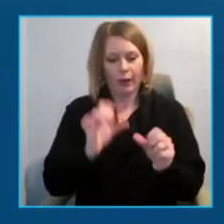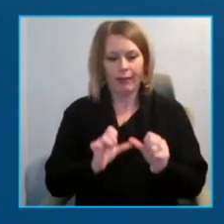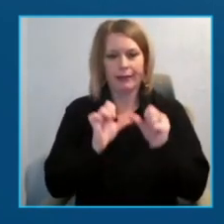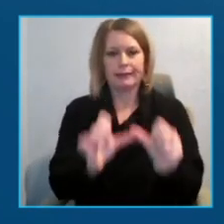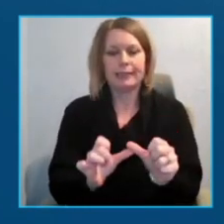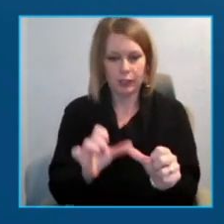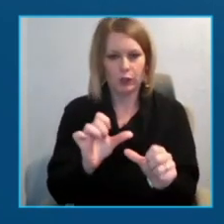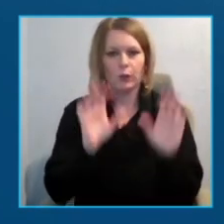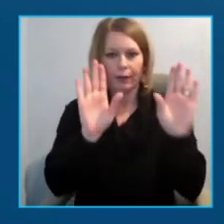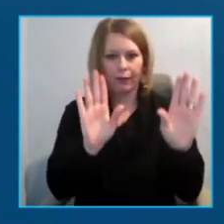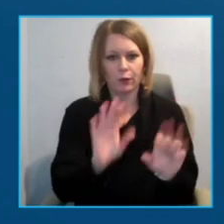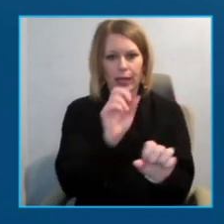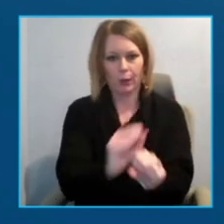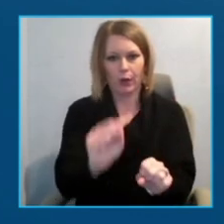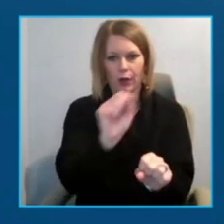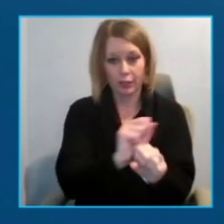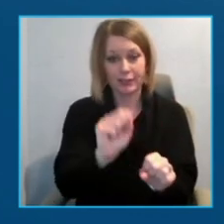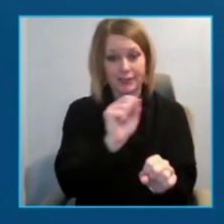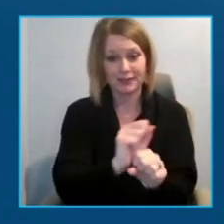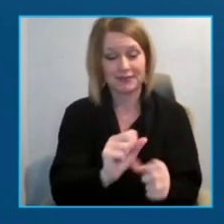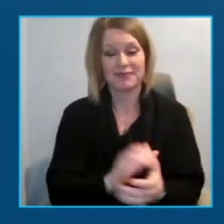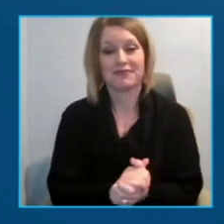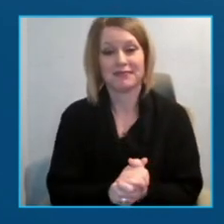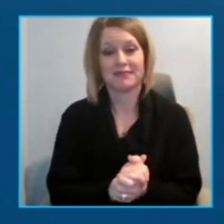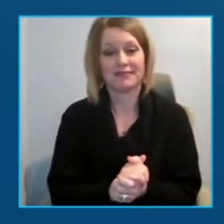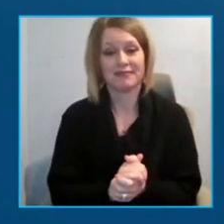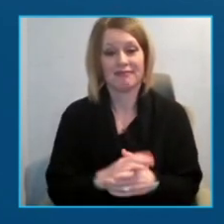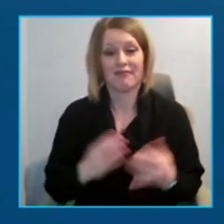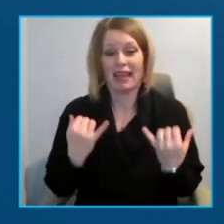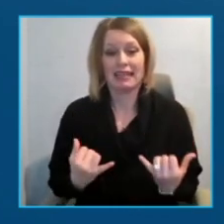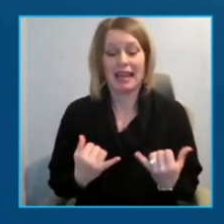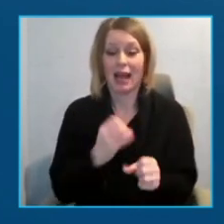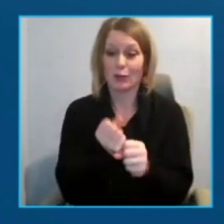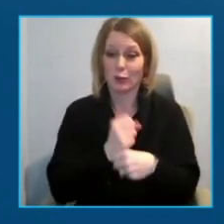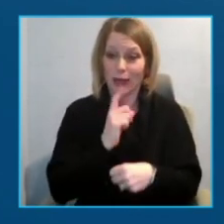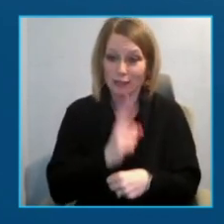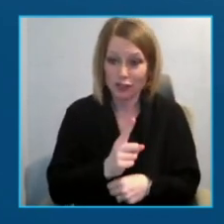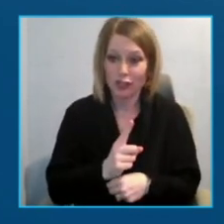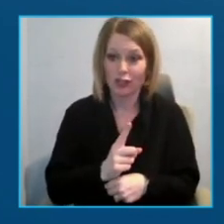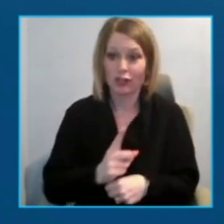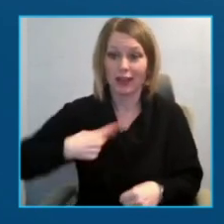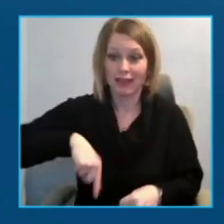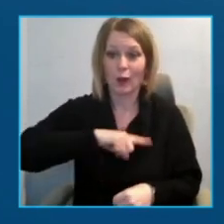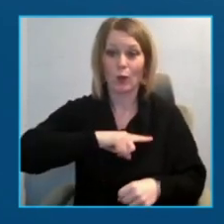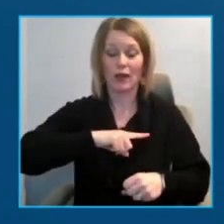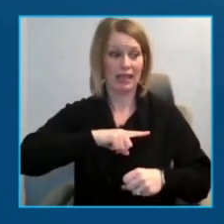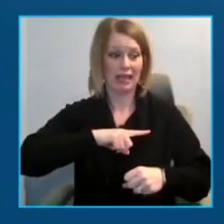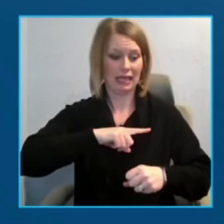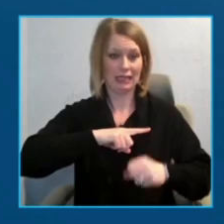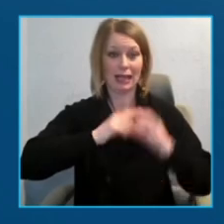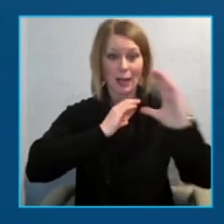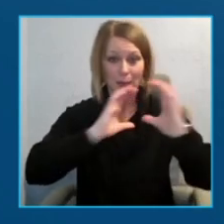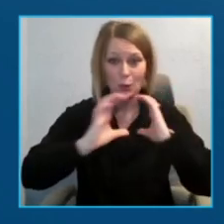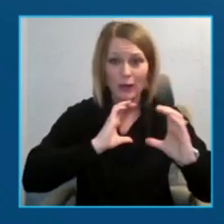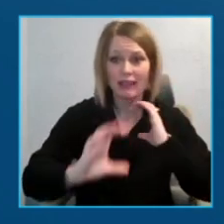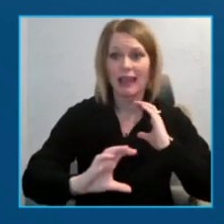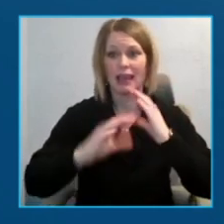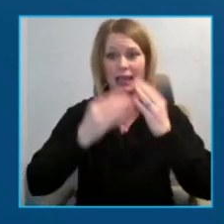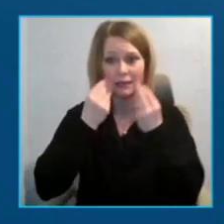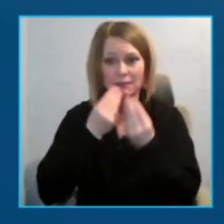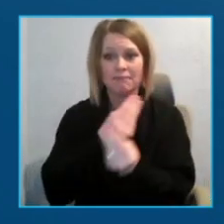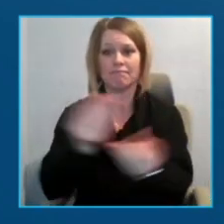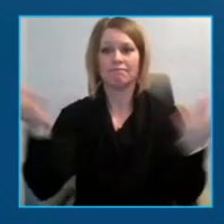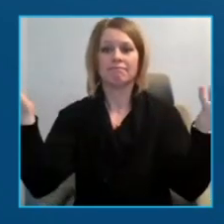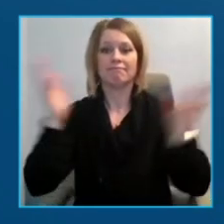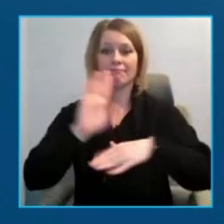down the ballot, and now of making sure we communicate the successes of this